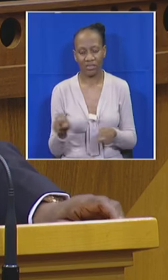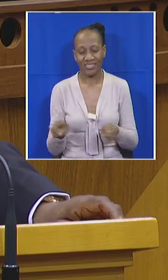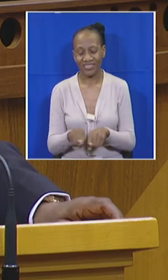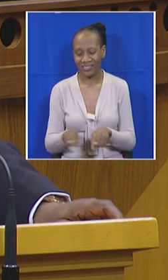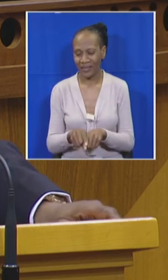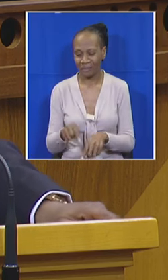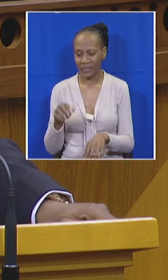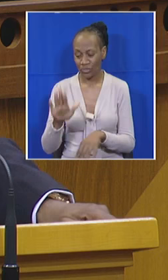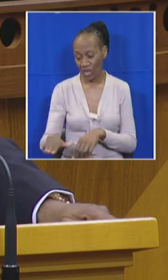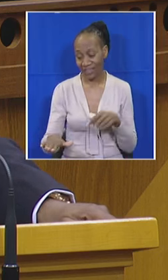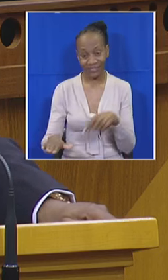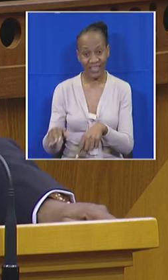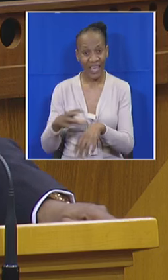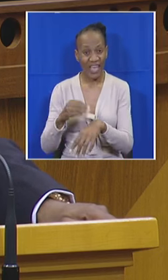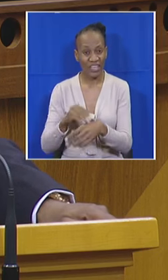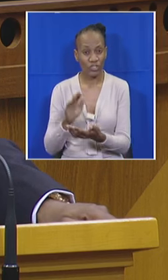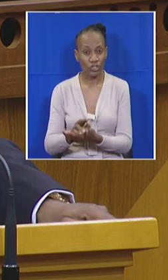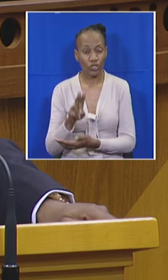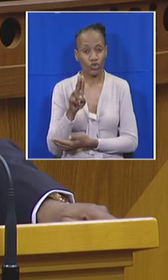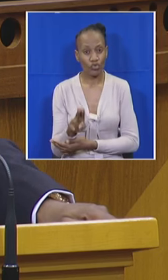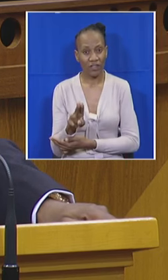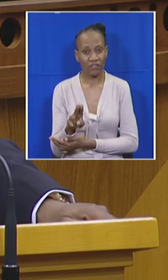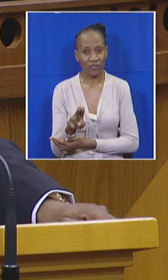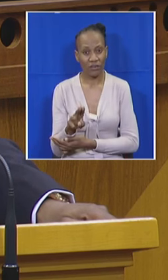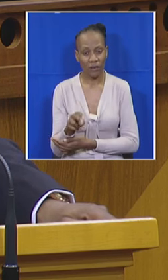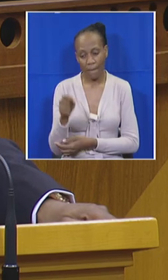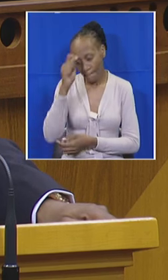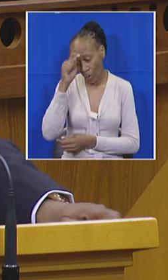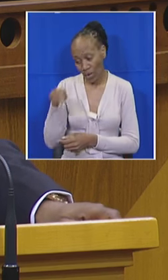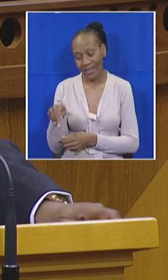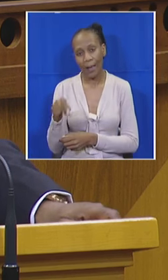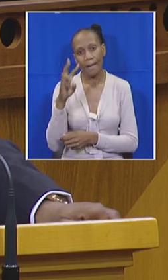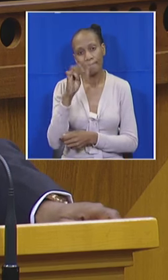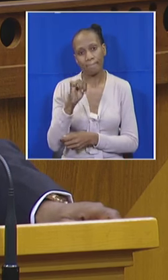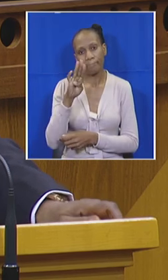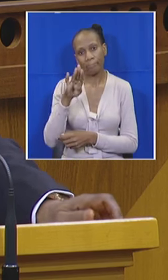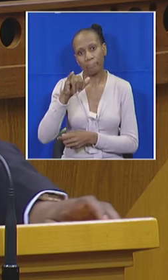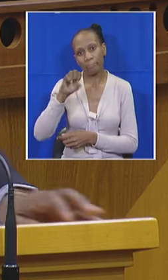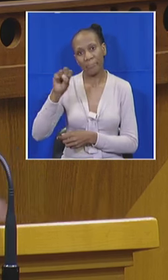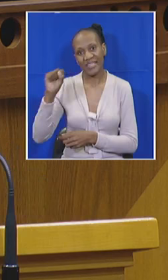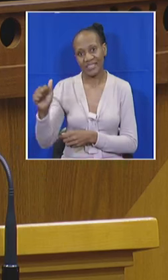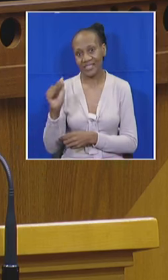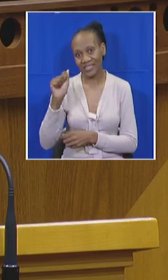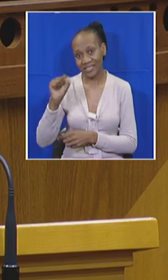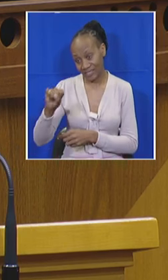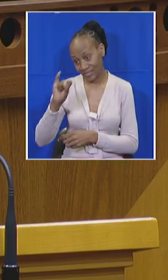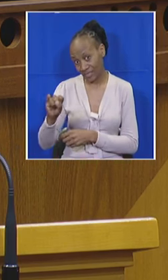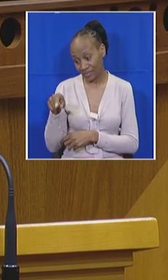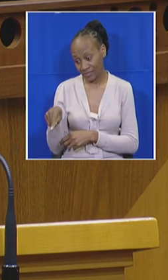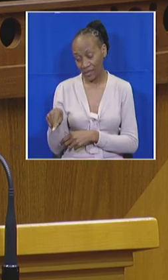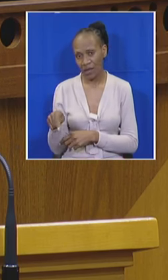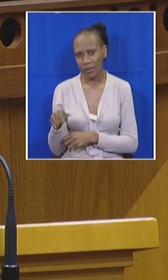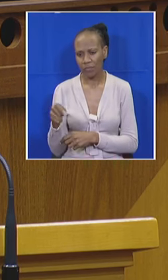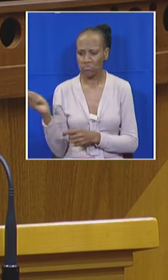12-year-old Given Lubisi, who came here to impress members